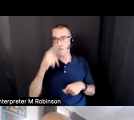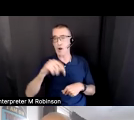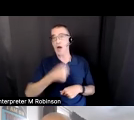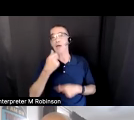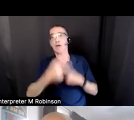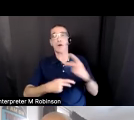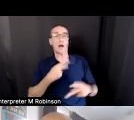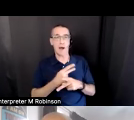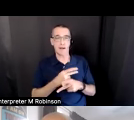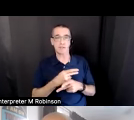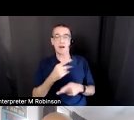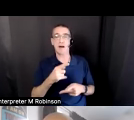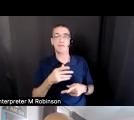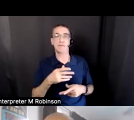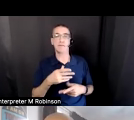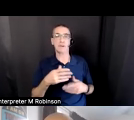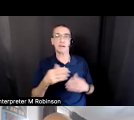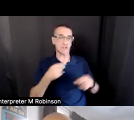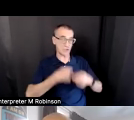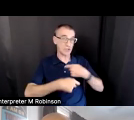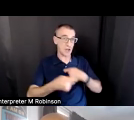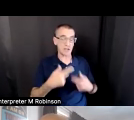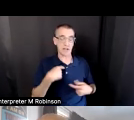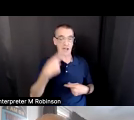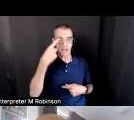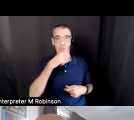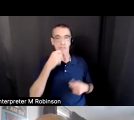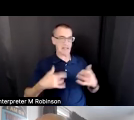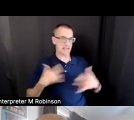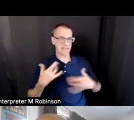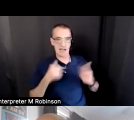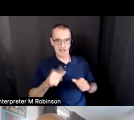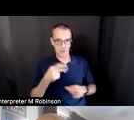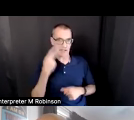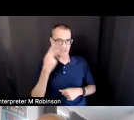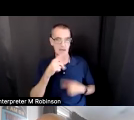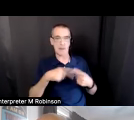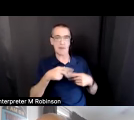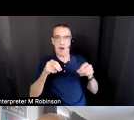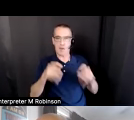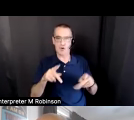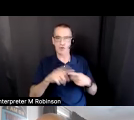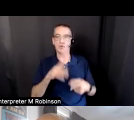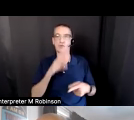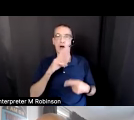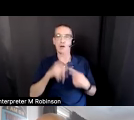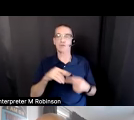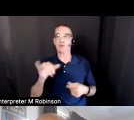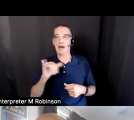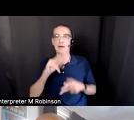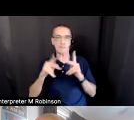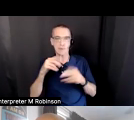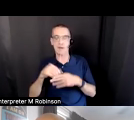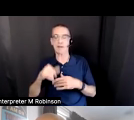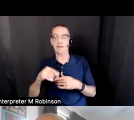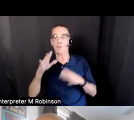kinds of peer exchanges, because I think she was excited, as you can see, about the opportunity to talk to like-minded folks in the wonderful